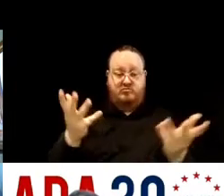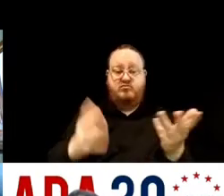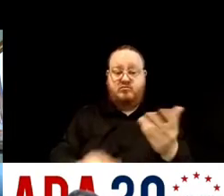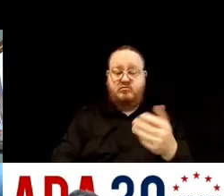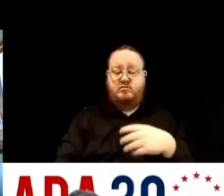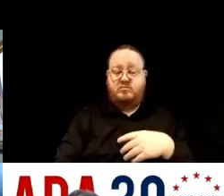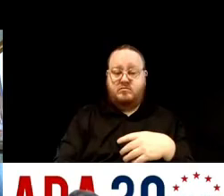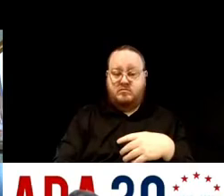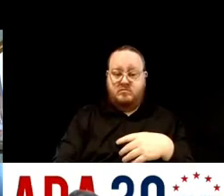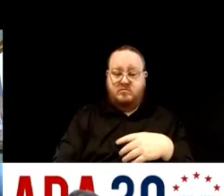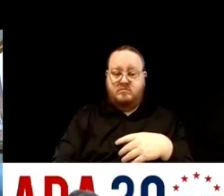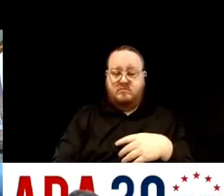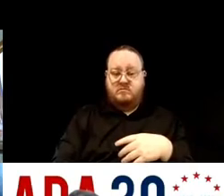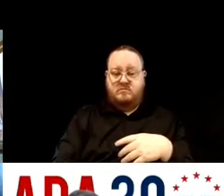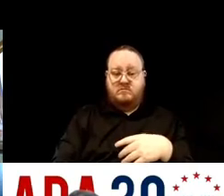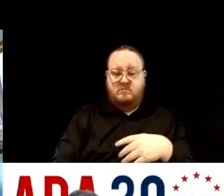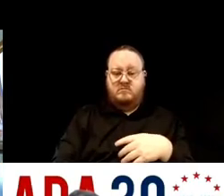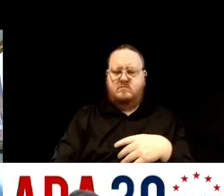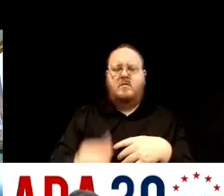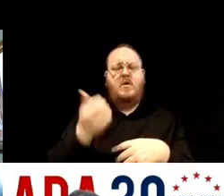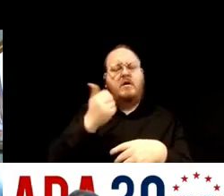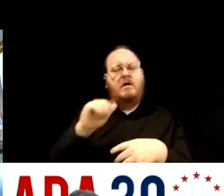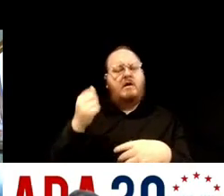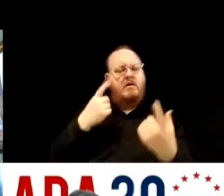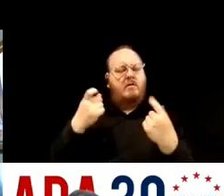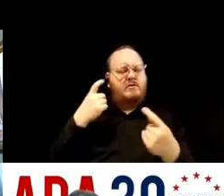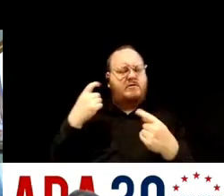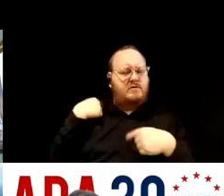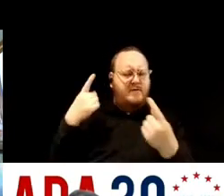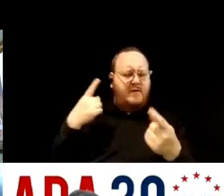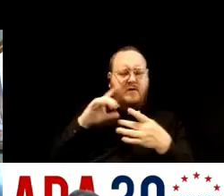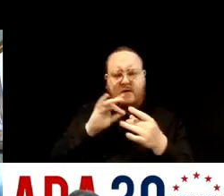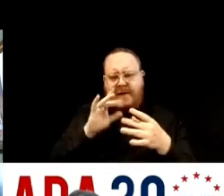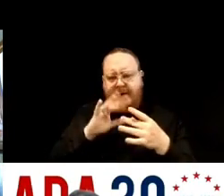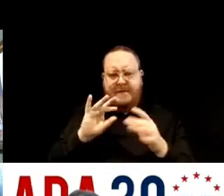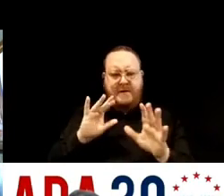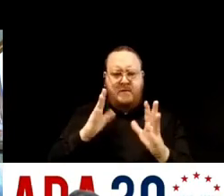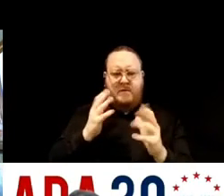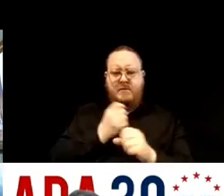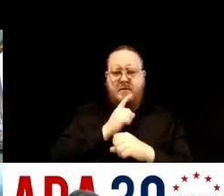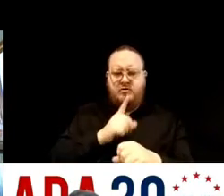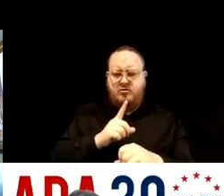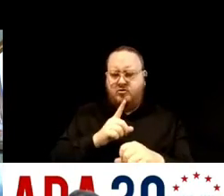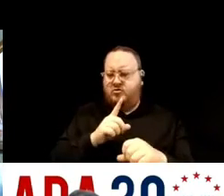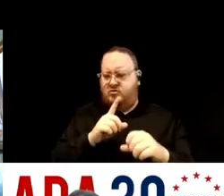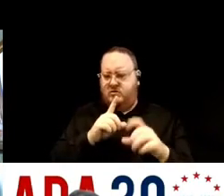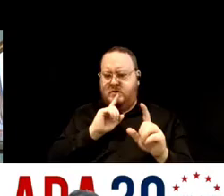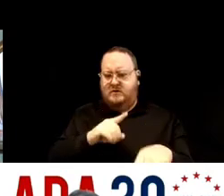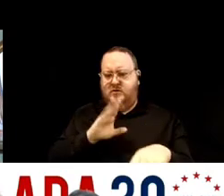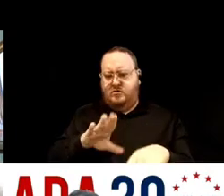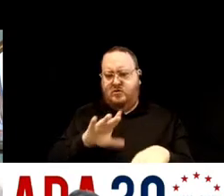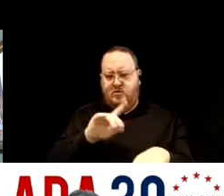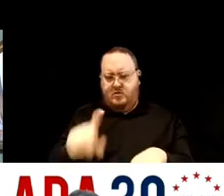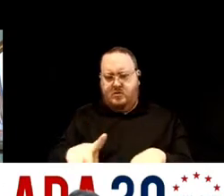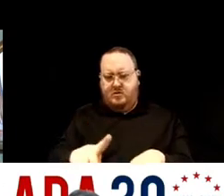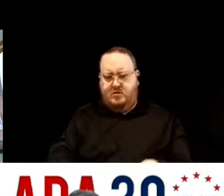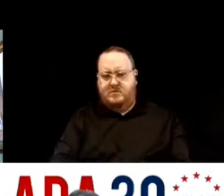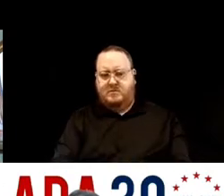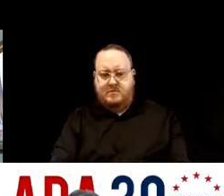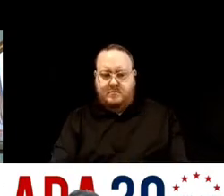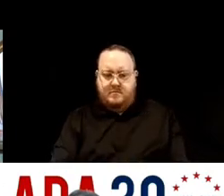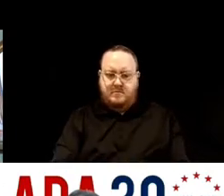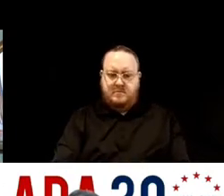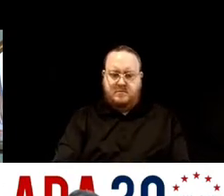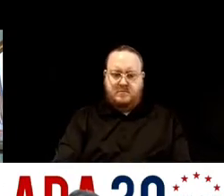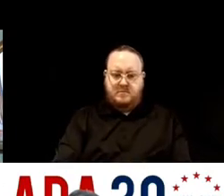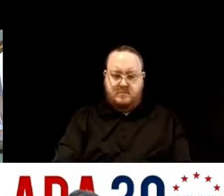One other thing. Are there any other questions or comments? I really want to hear from all of you about different things you've encountered.